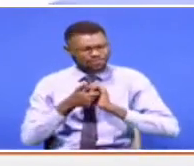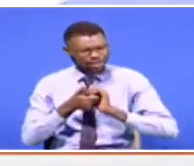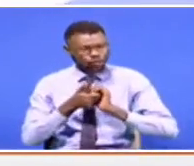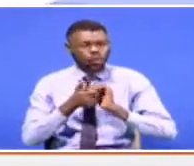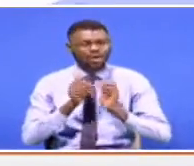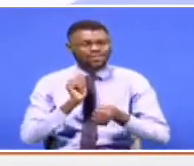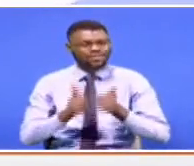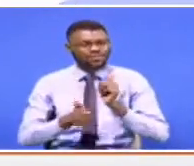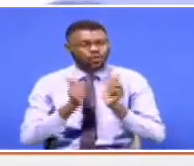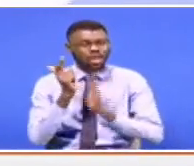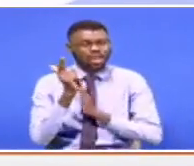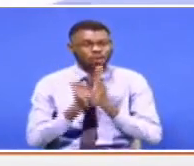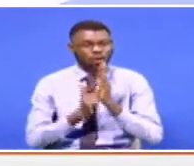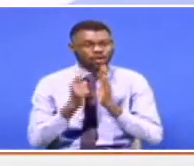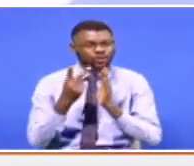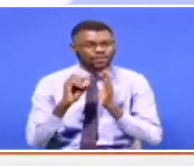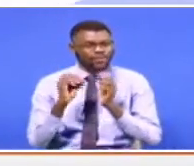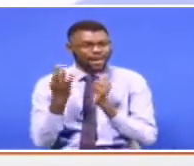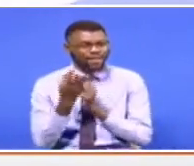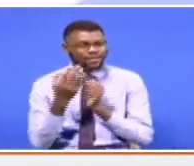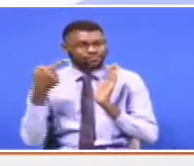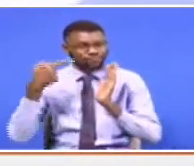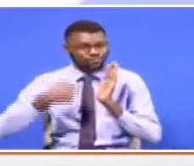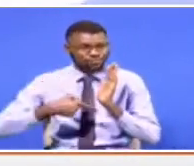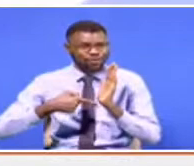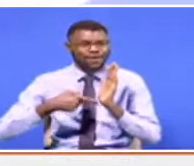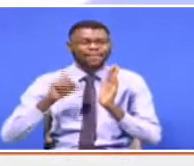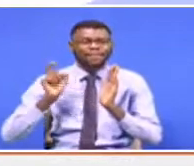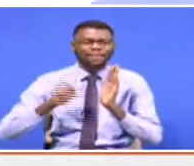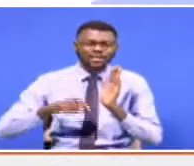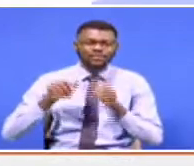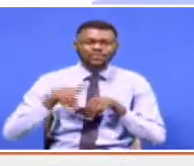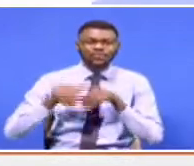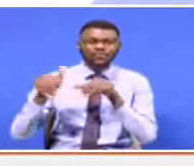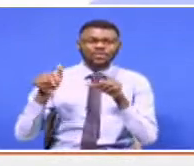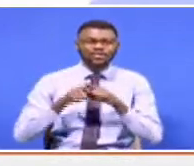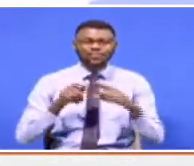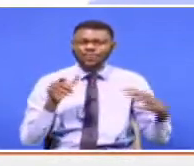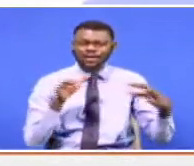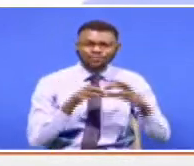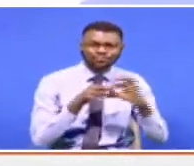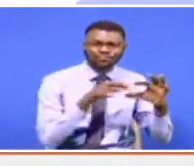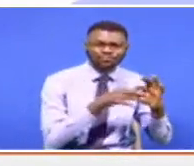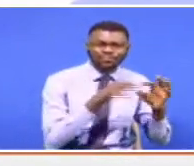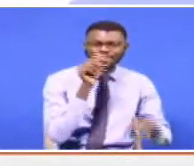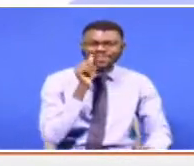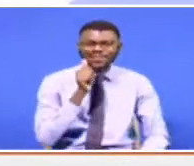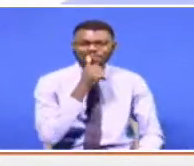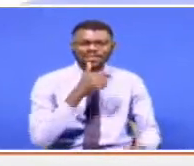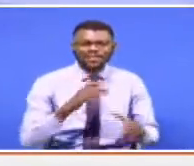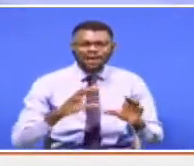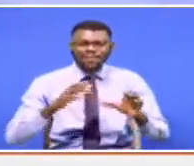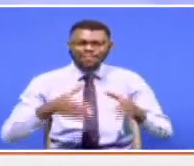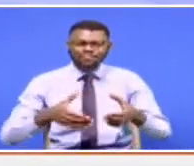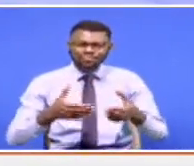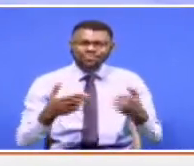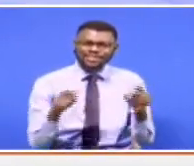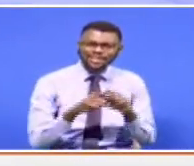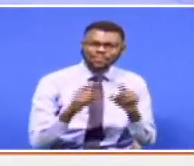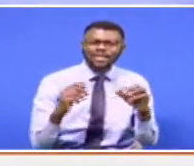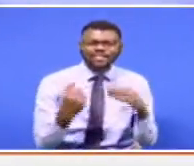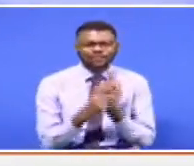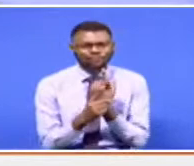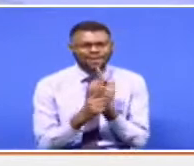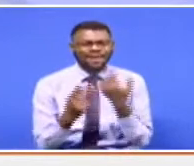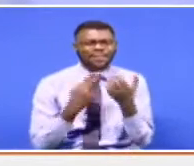Act 2013. We need to ensure that we find collaborations with private sector, development partners, with